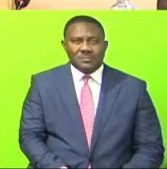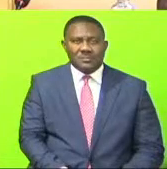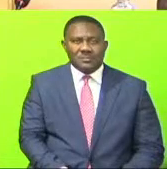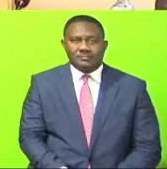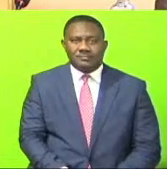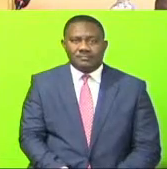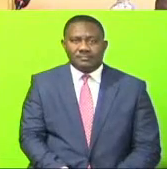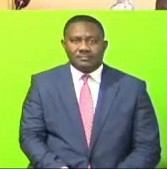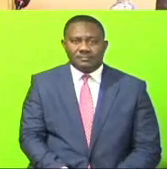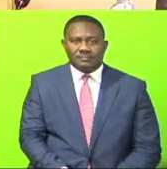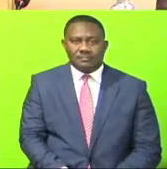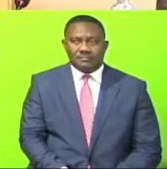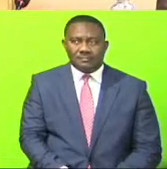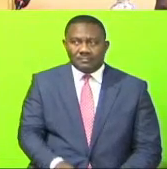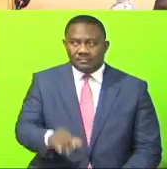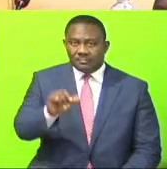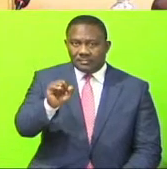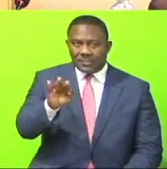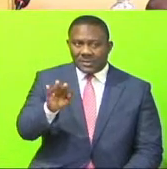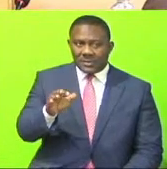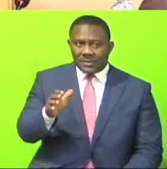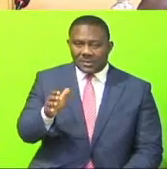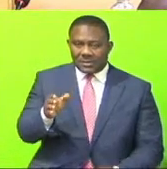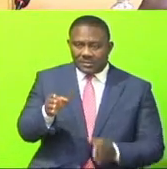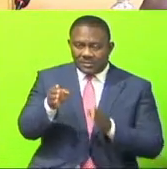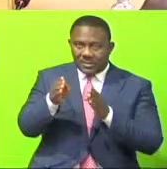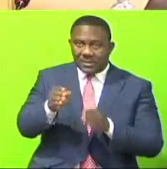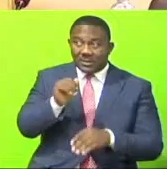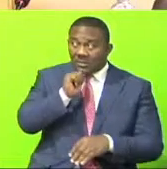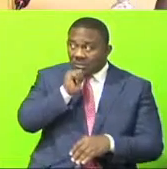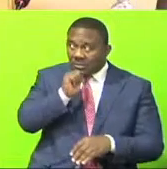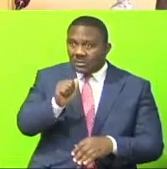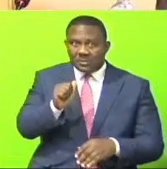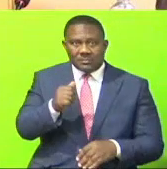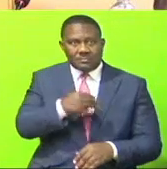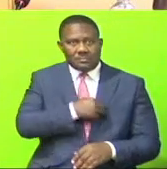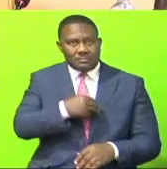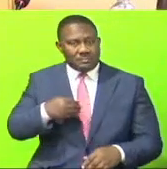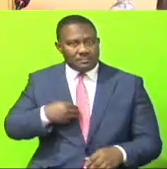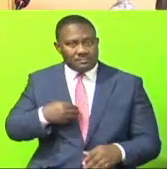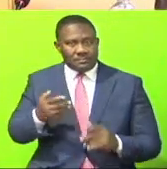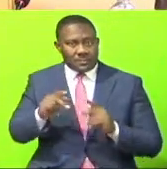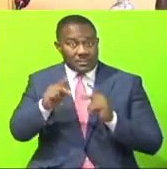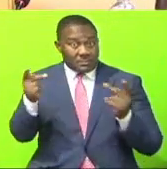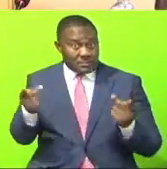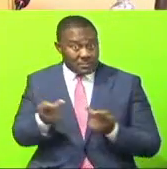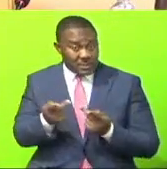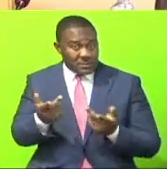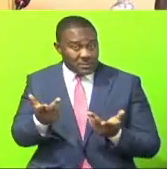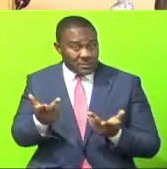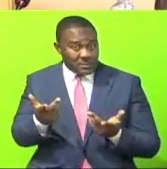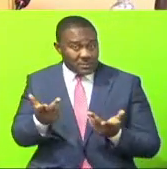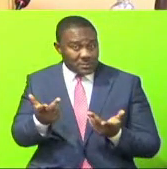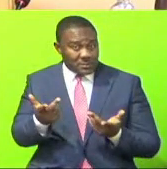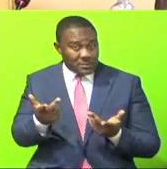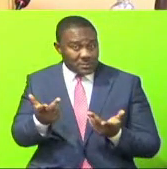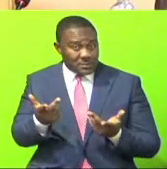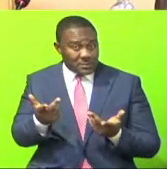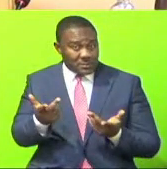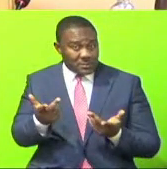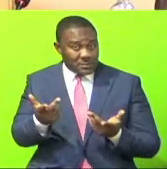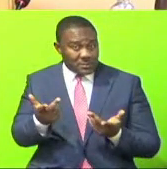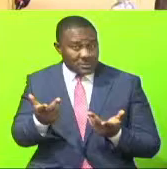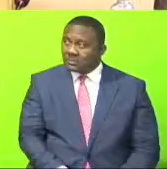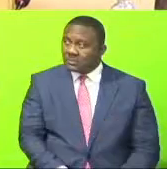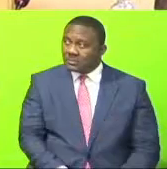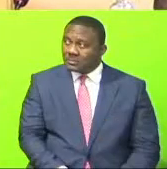If the person is not members of your party, by mere fact that they are contesting as an independent candidate, how can they remain members